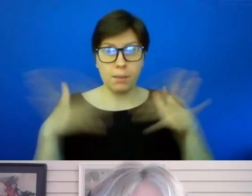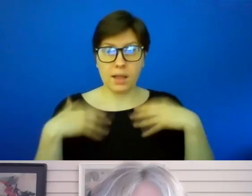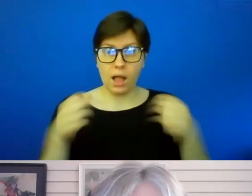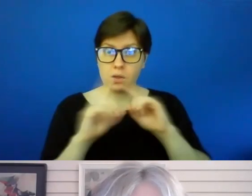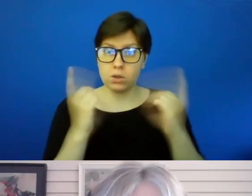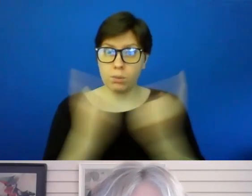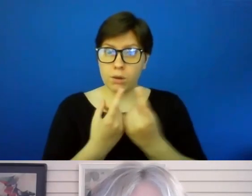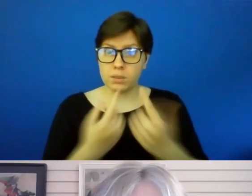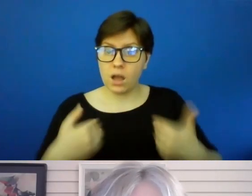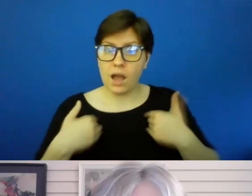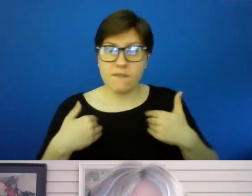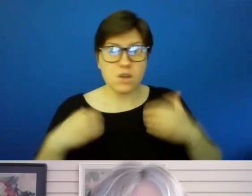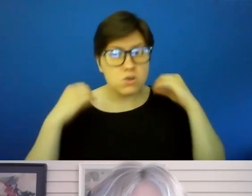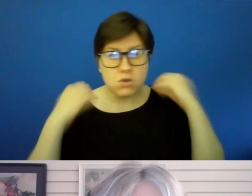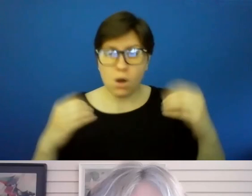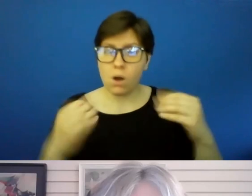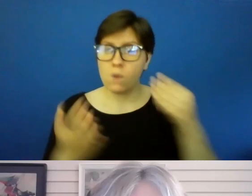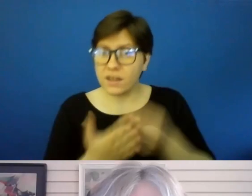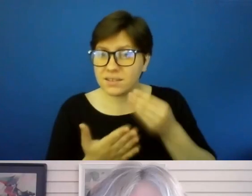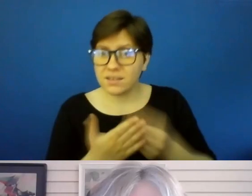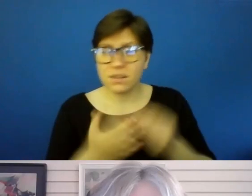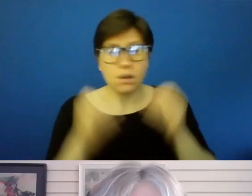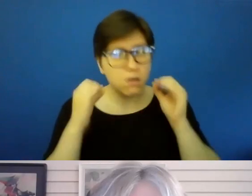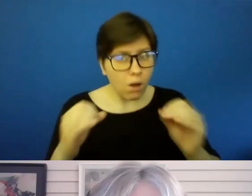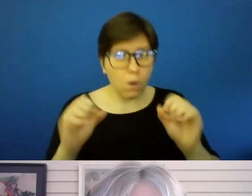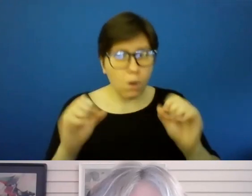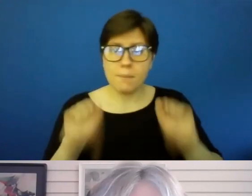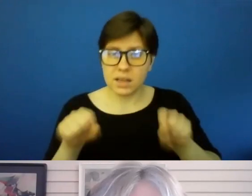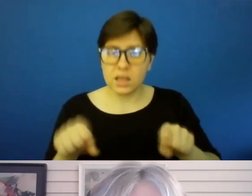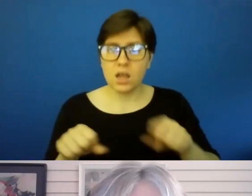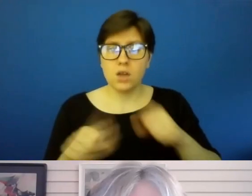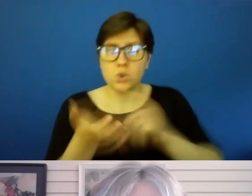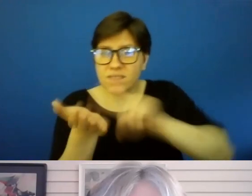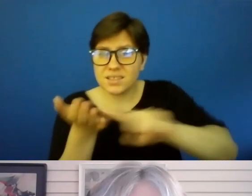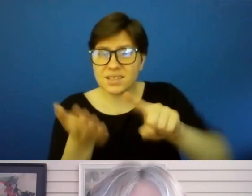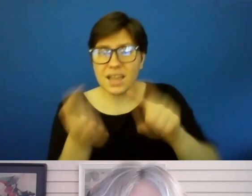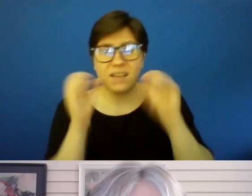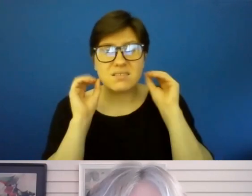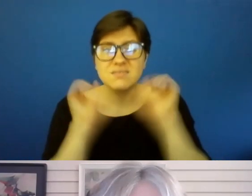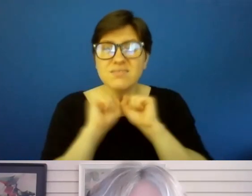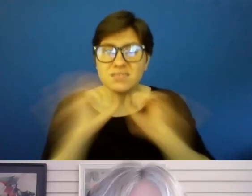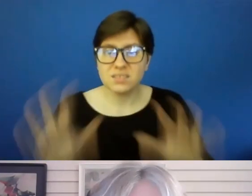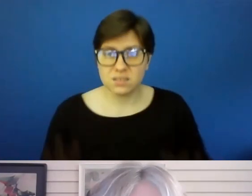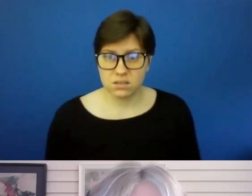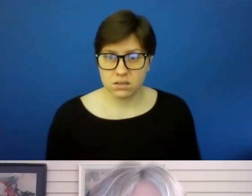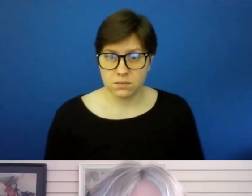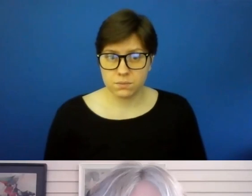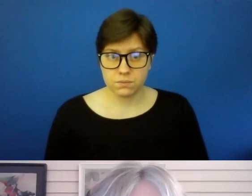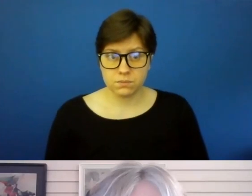departments have no funding and no ability to investigate anything.